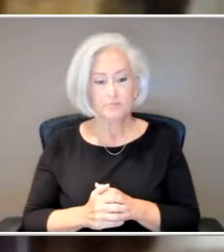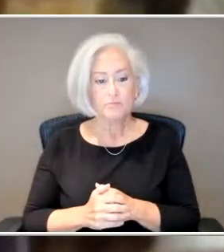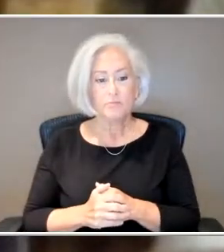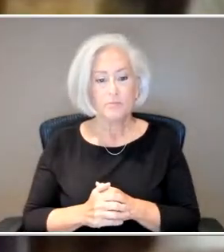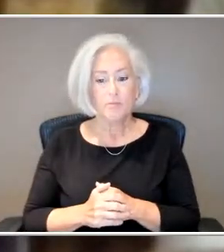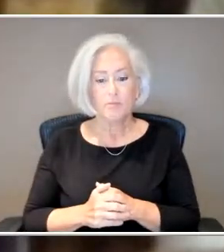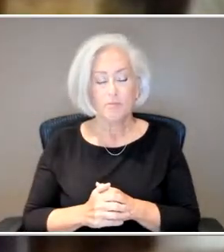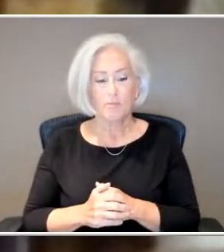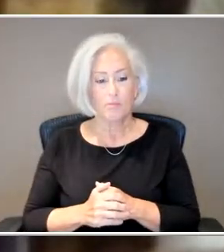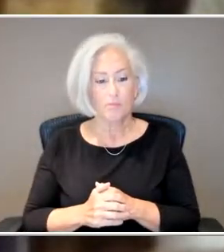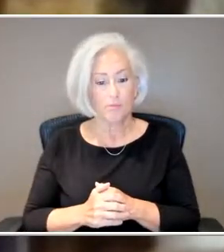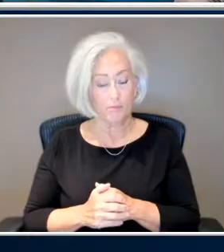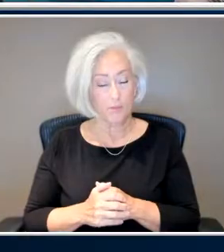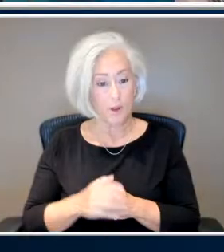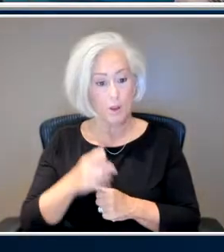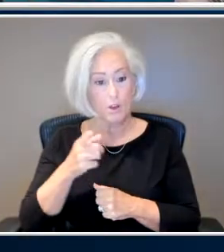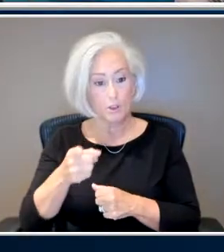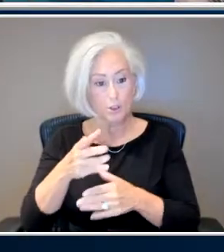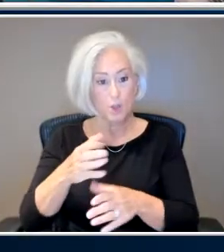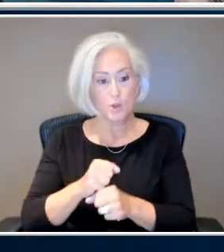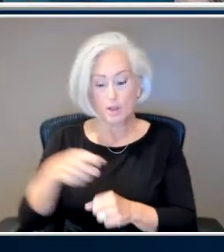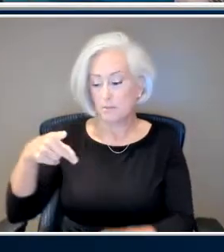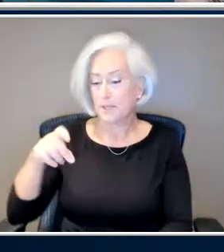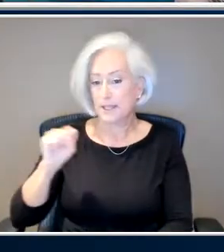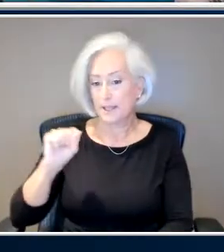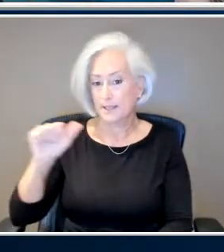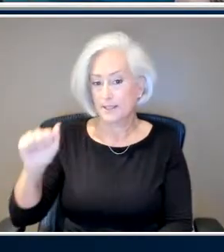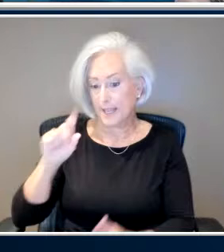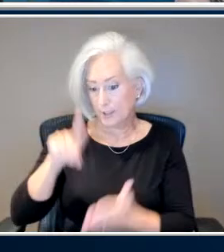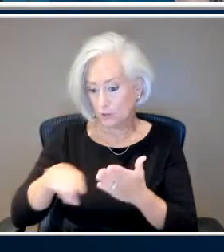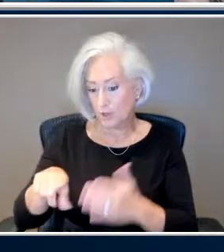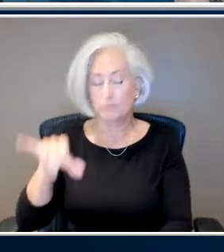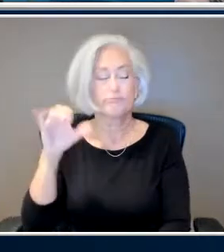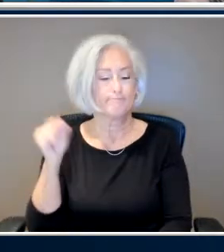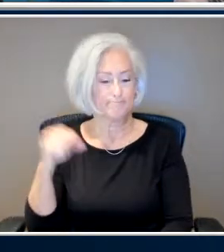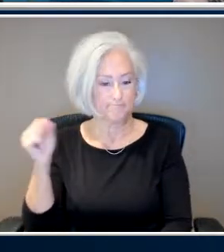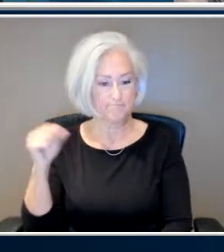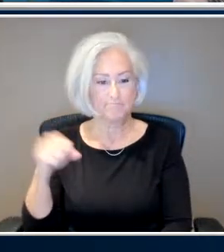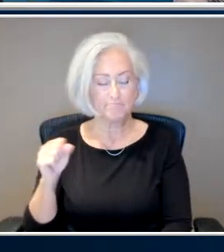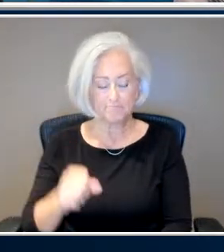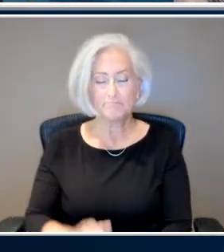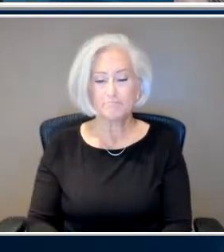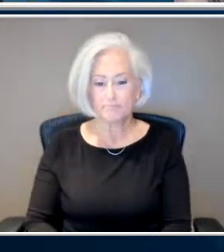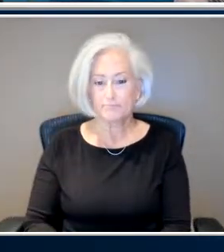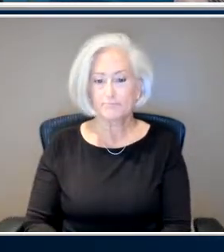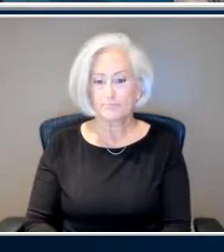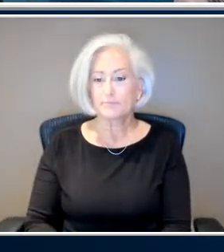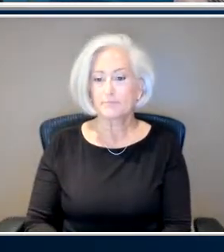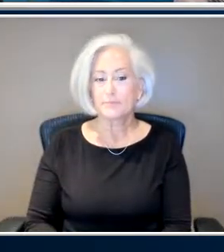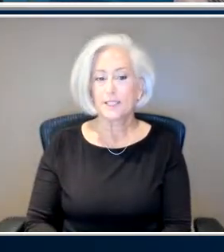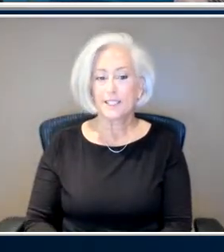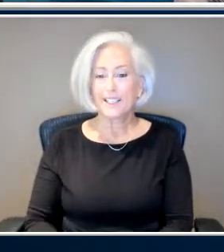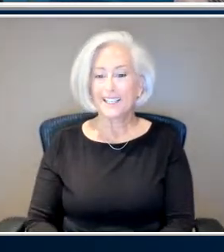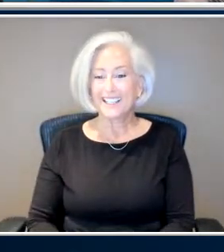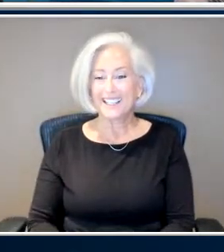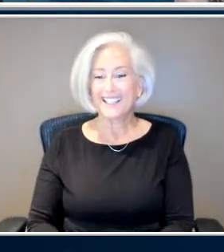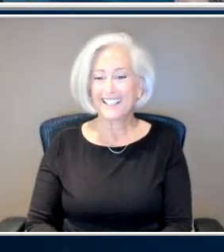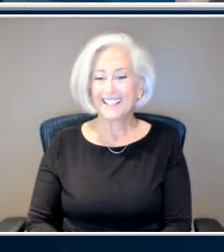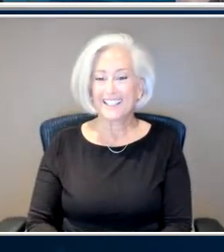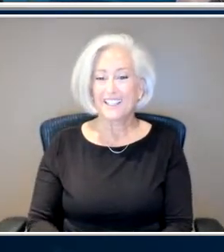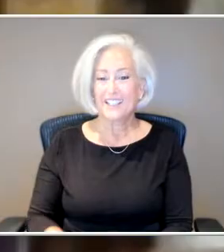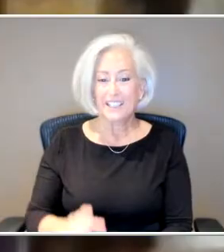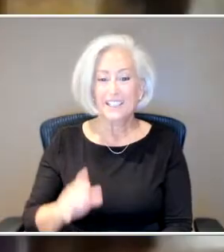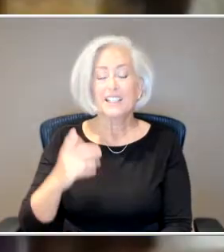So you got your PSA checked? Yes. Dr. So Parker. we got,